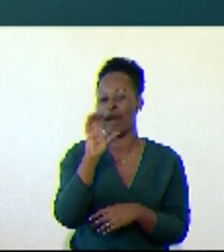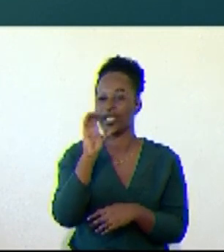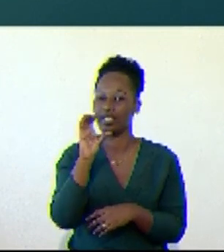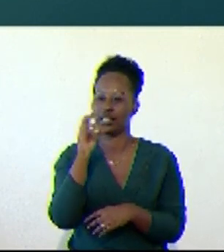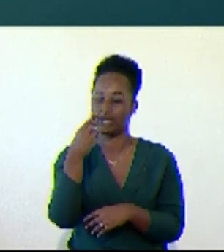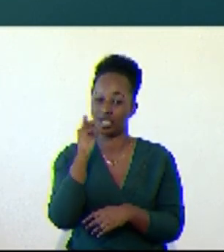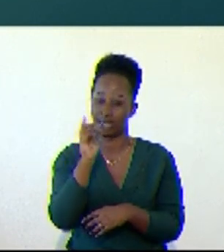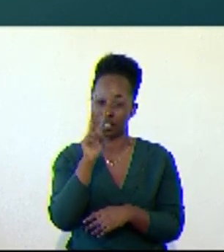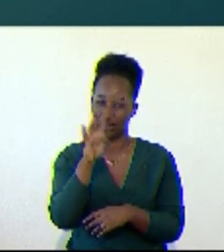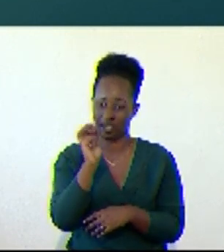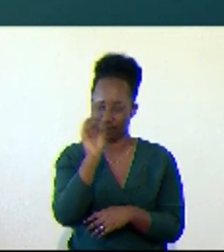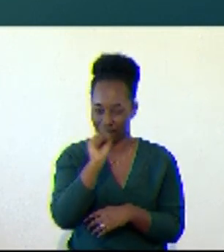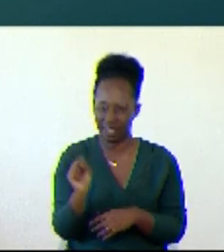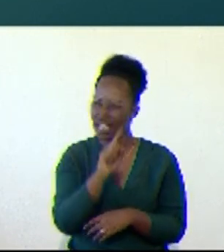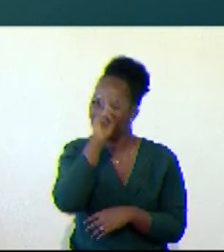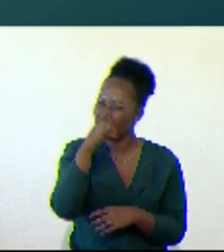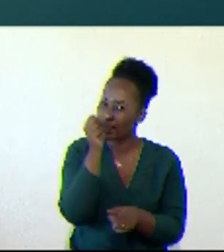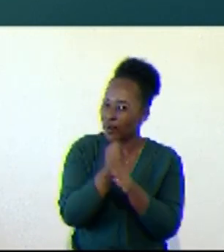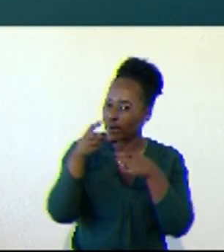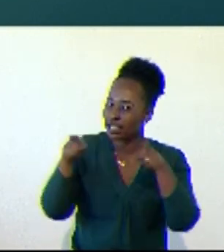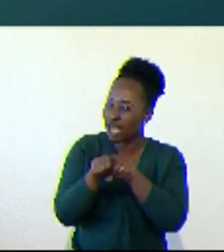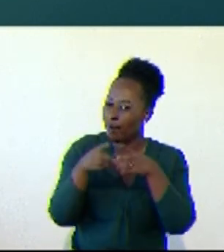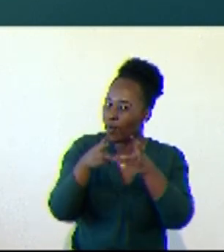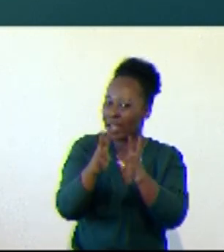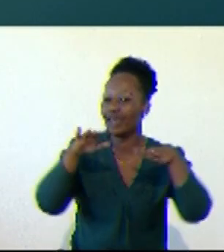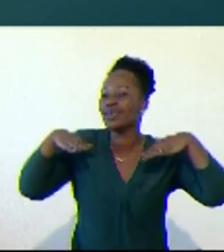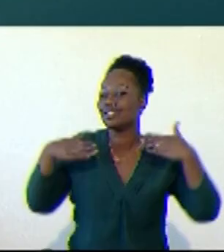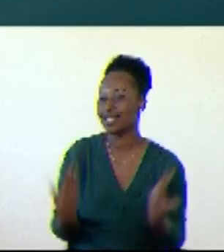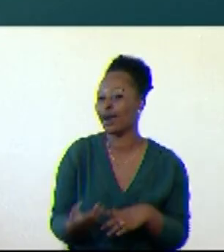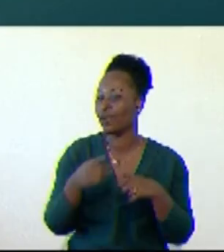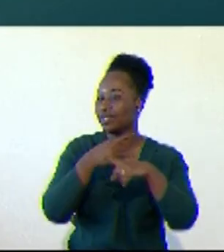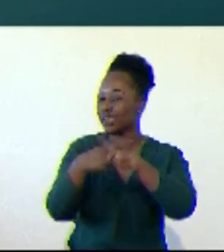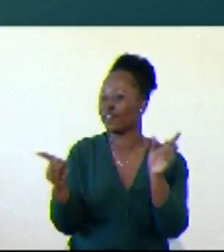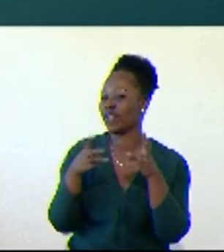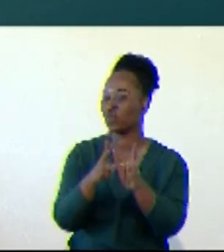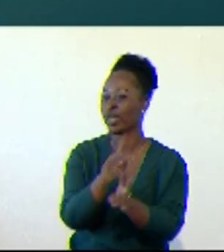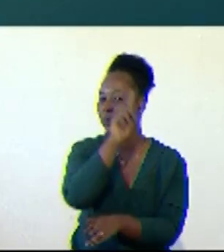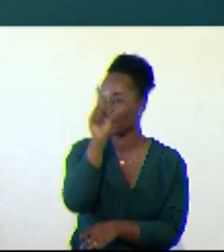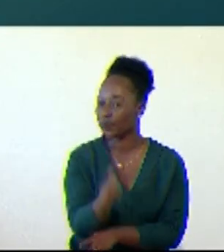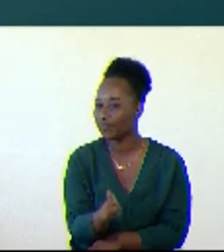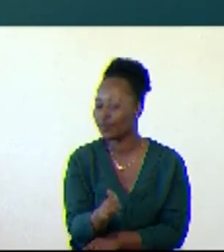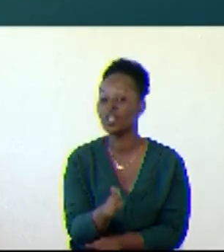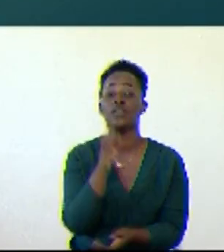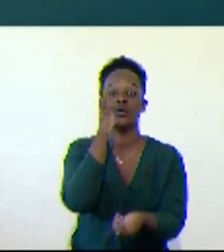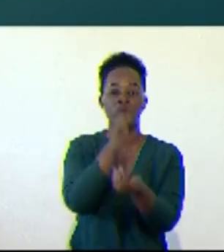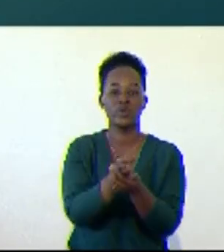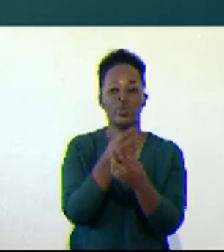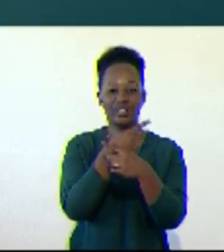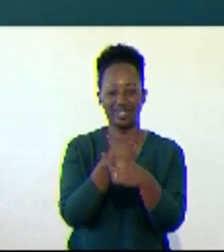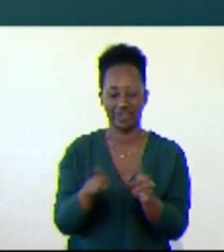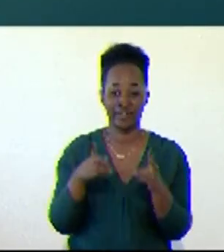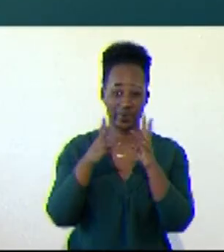they react in the same way, or it is different? It is different because